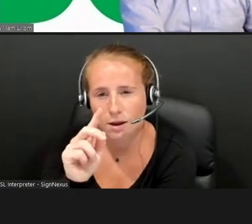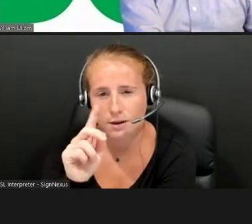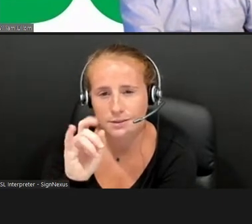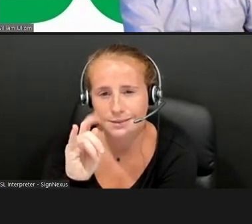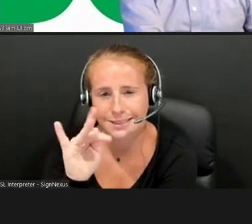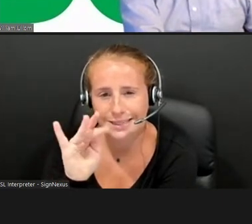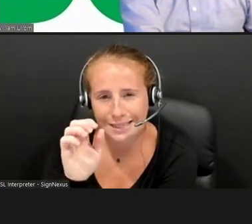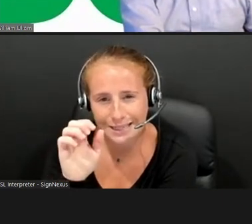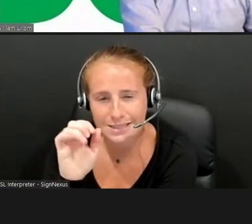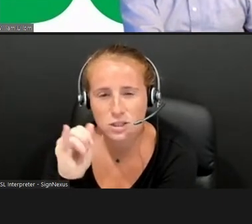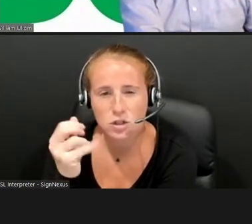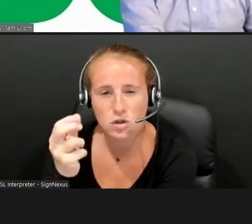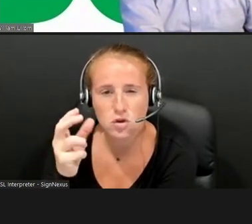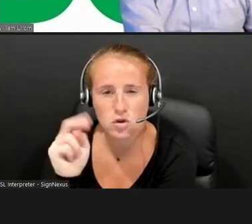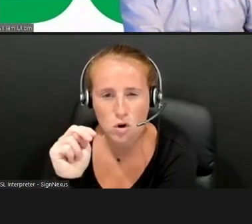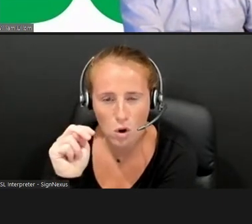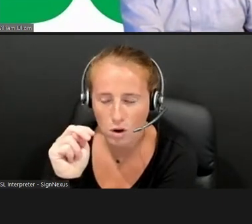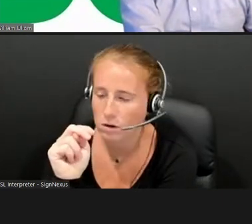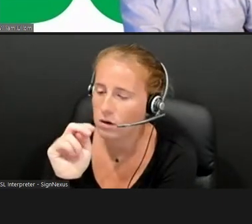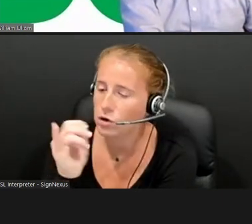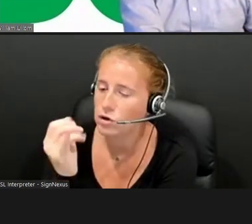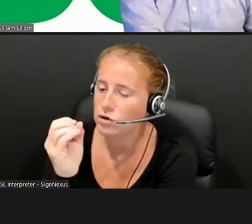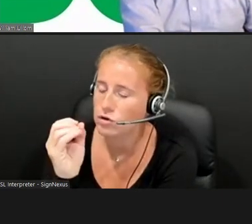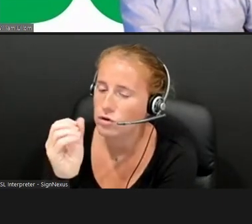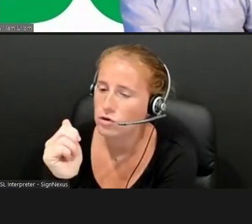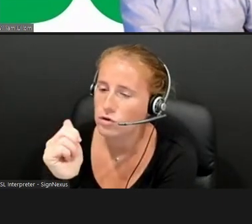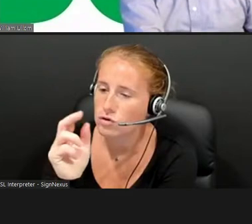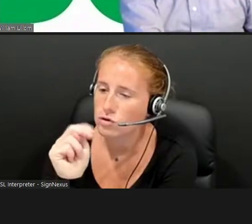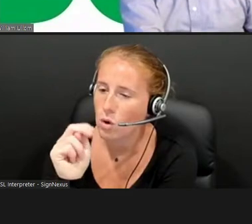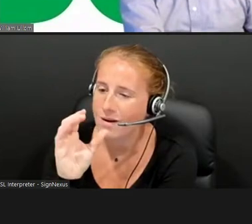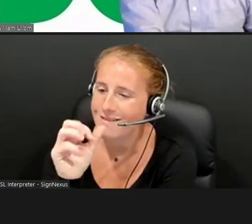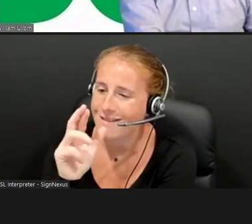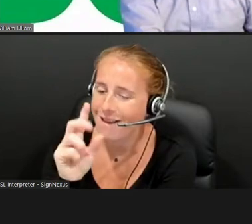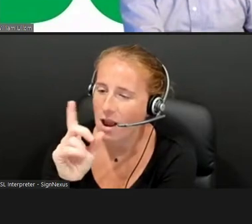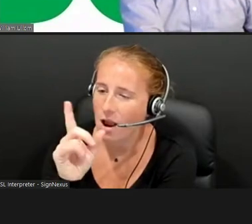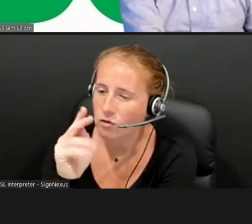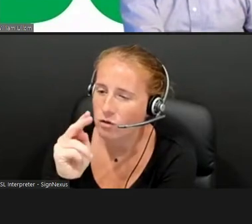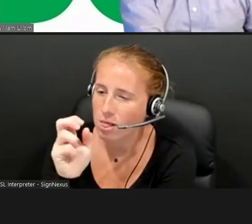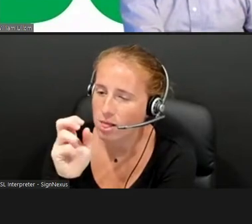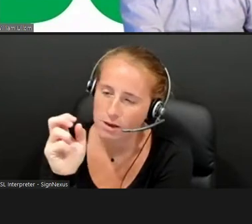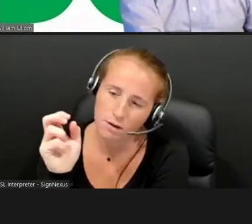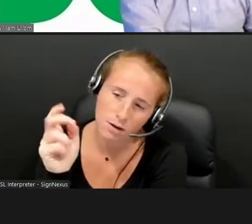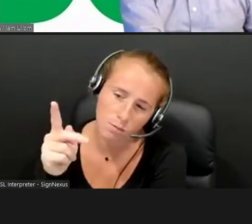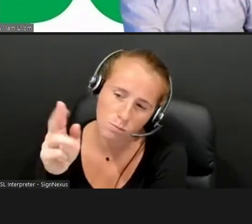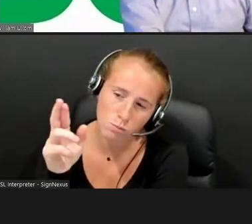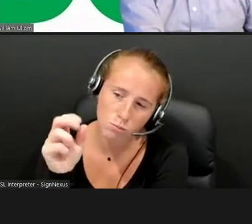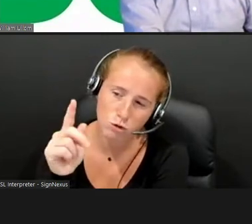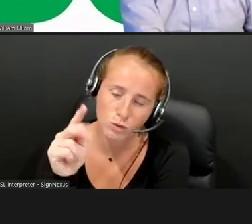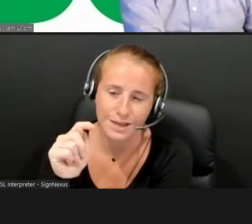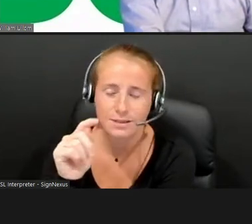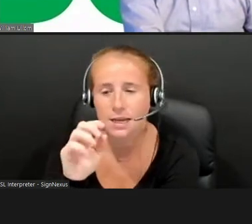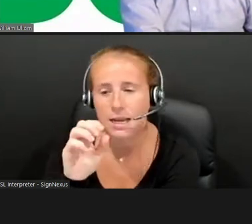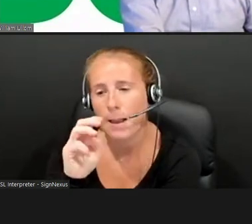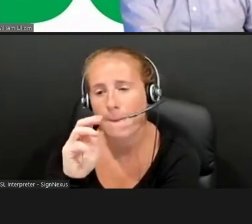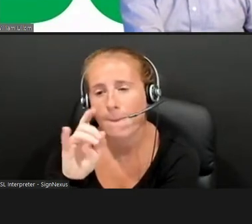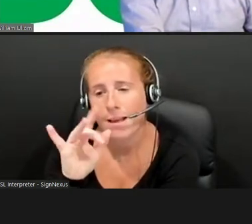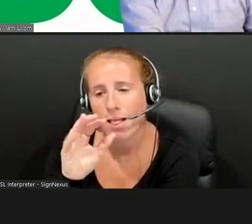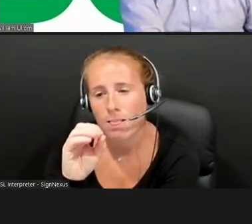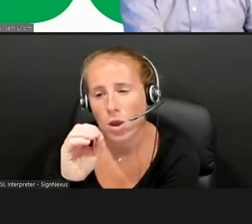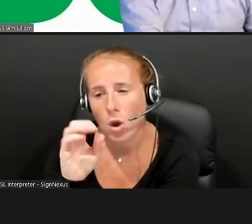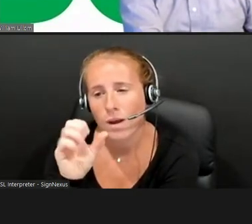Joan Kimmel Carolyn protas Emilio Estella